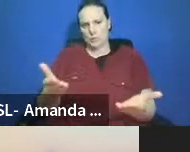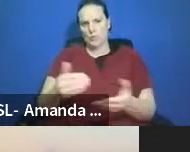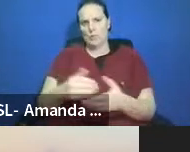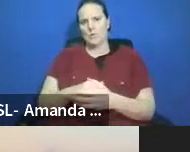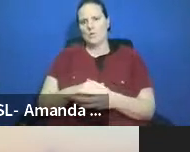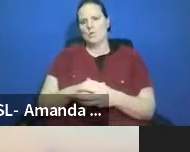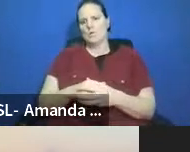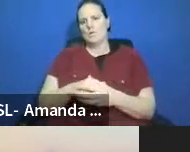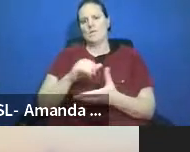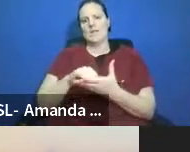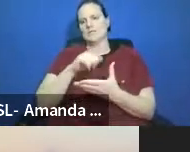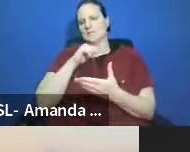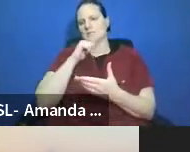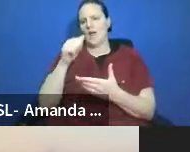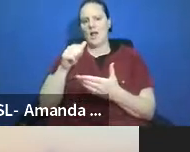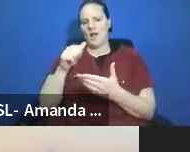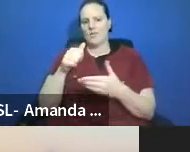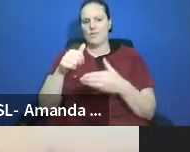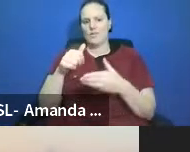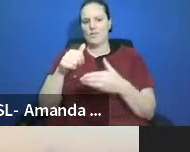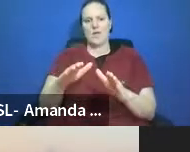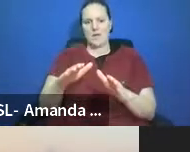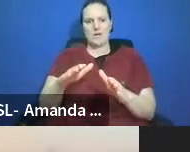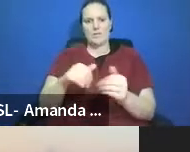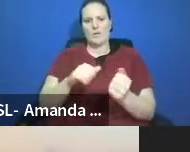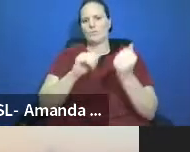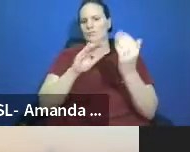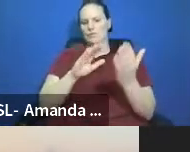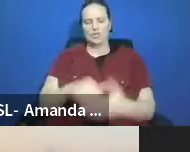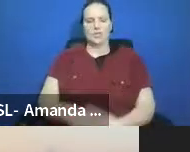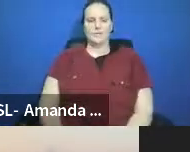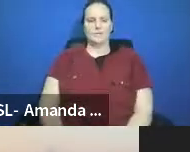just not the way we approach it.